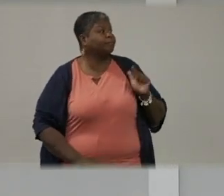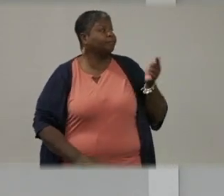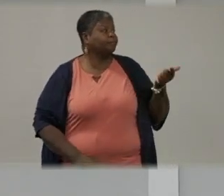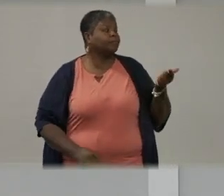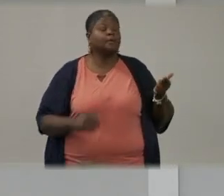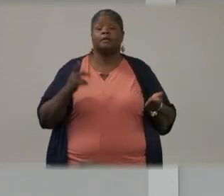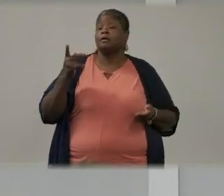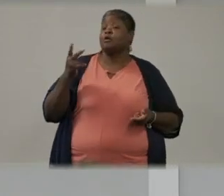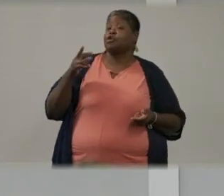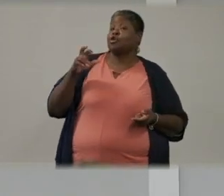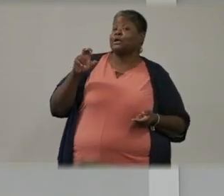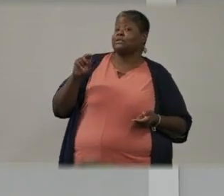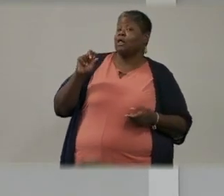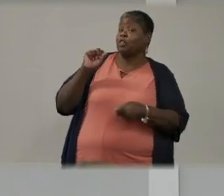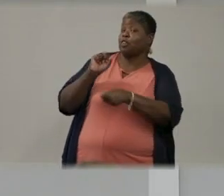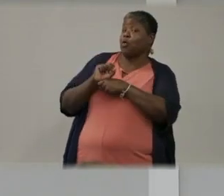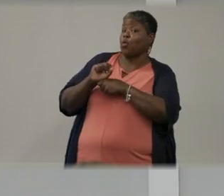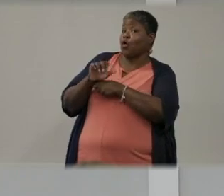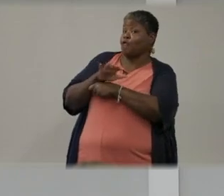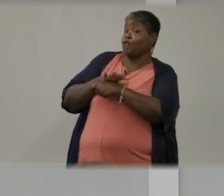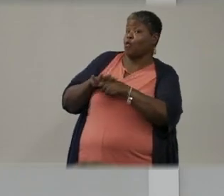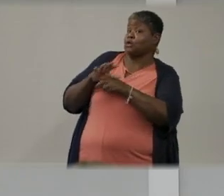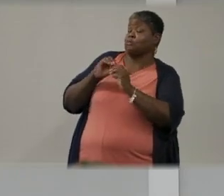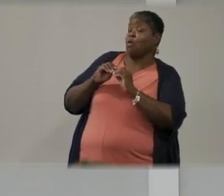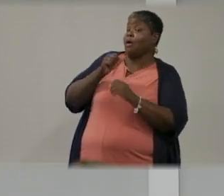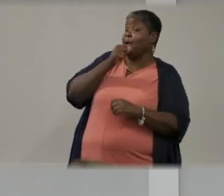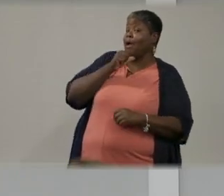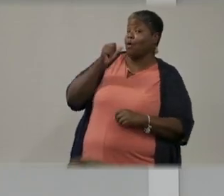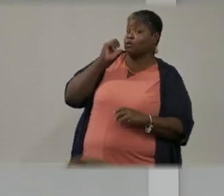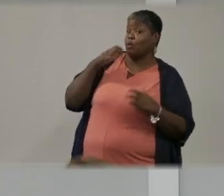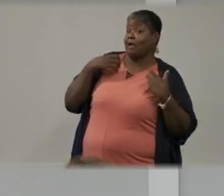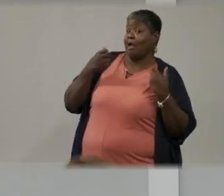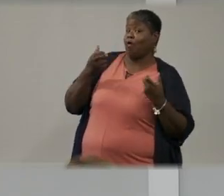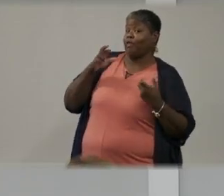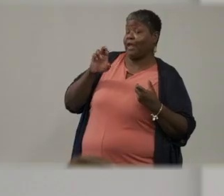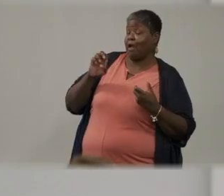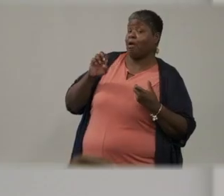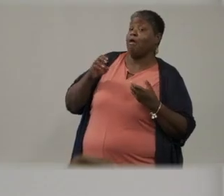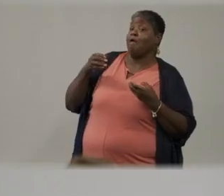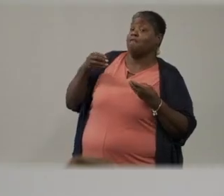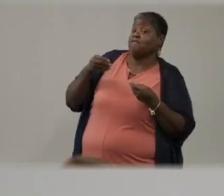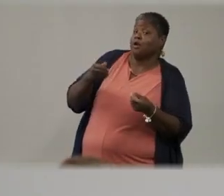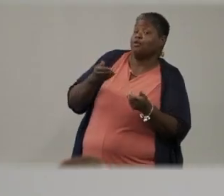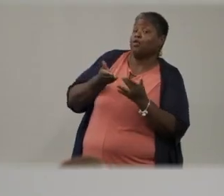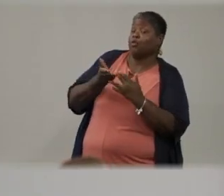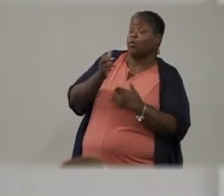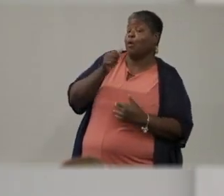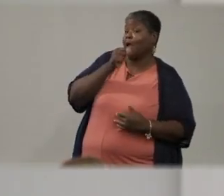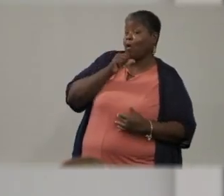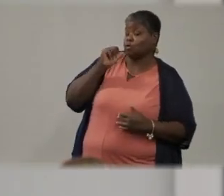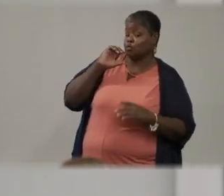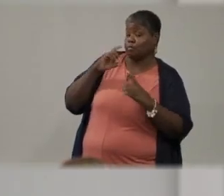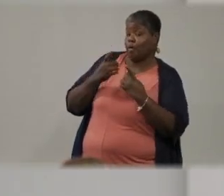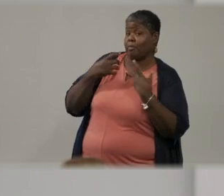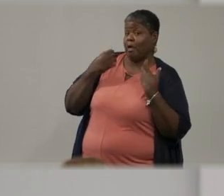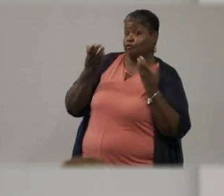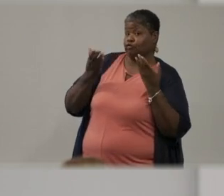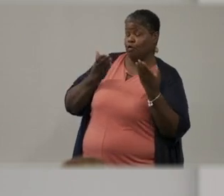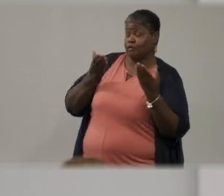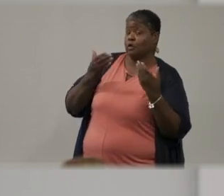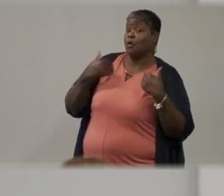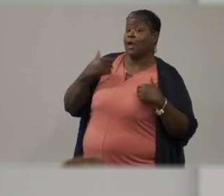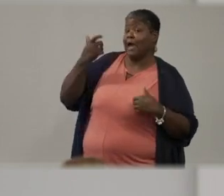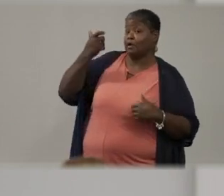bit more. The Arizona Healthcare Association, funded by Arizona Department of Health Services, we had a